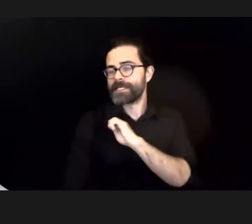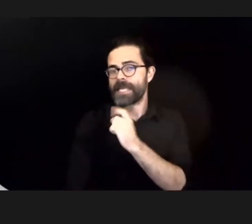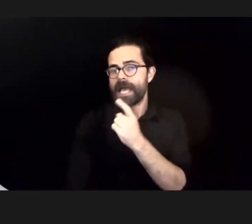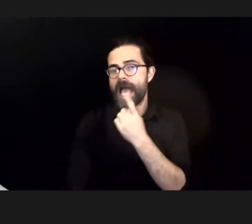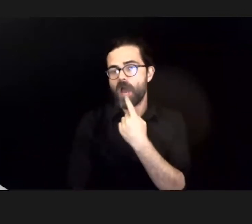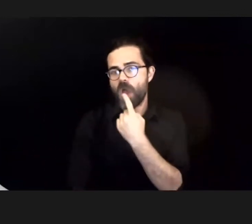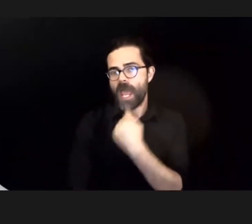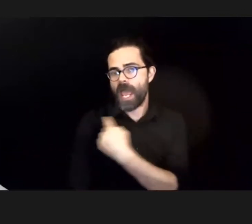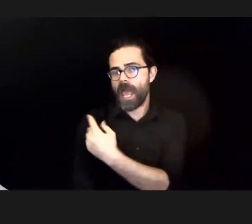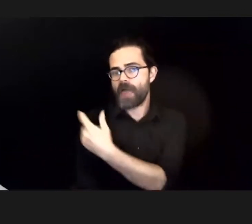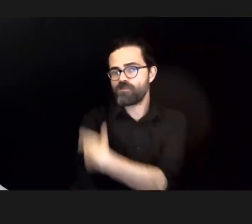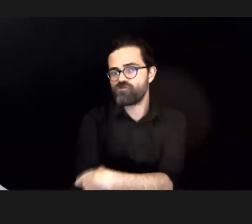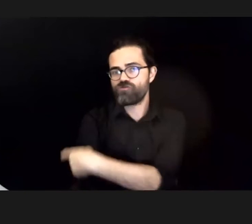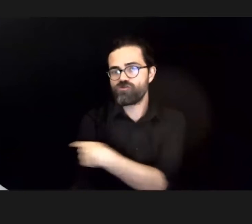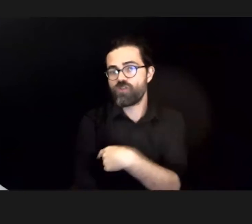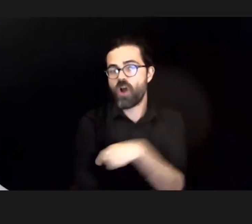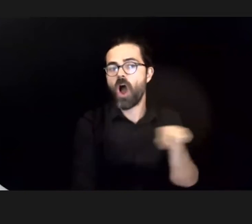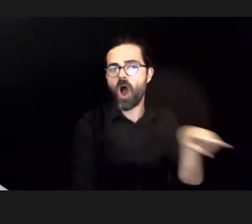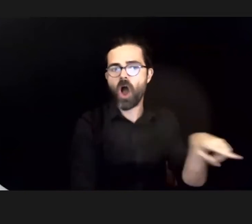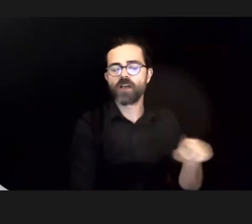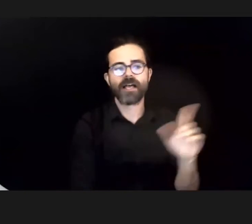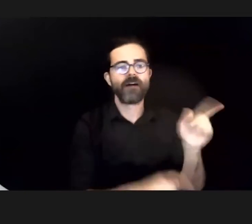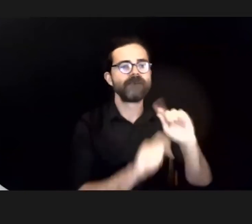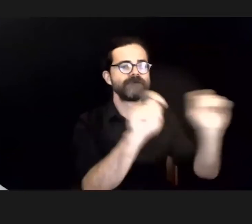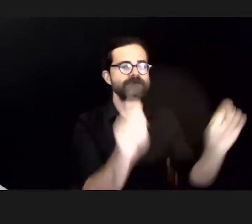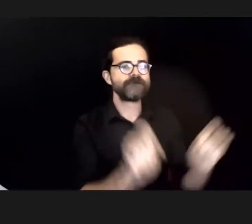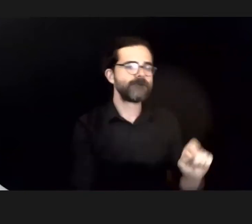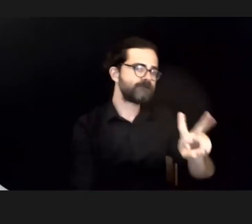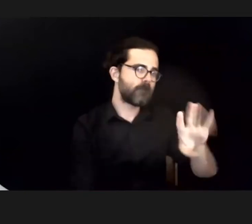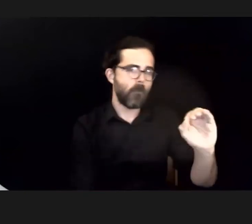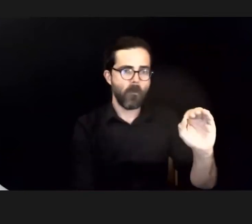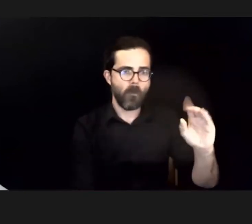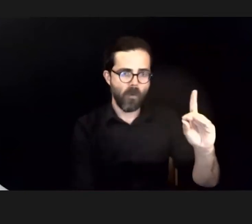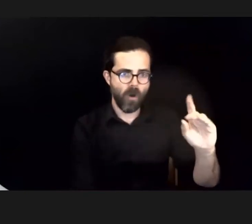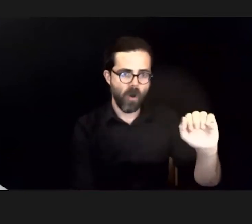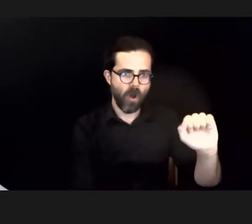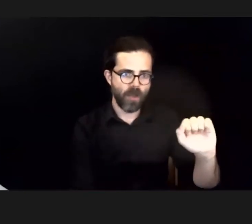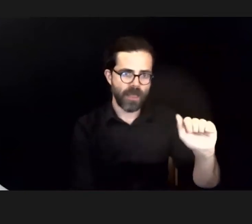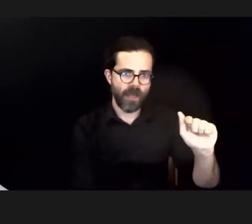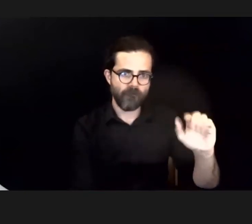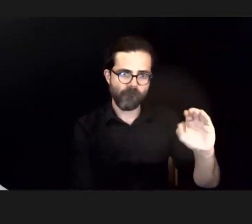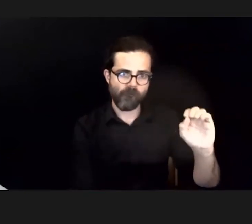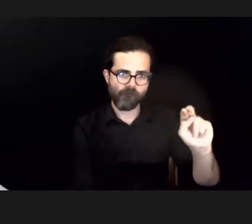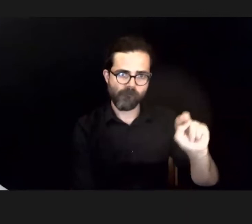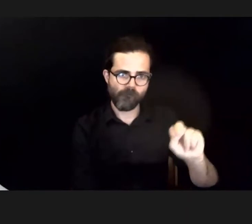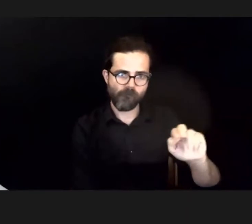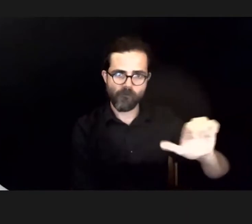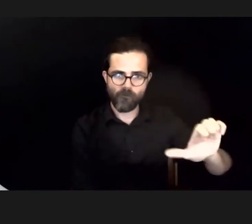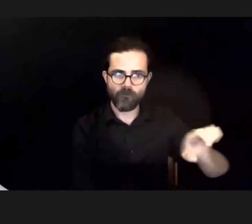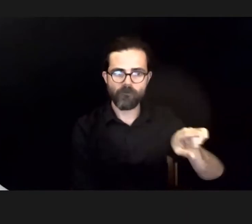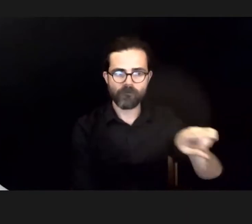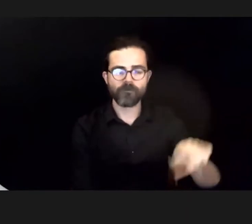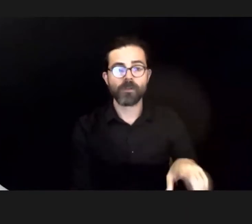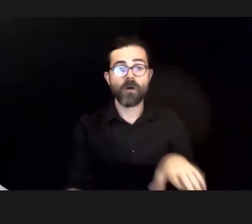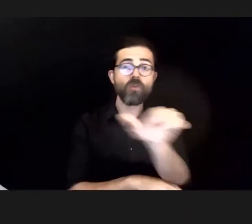to social needs and collaboration with other entities, with the aim of developing innovative solutions